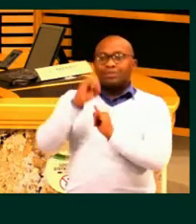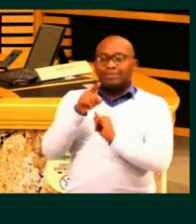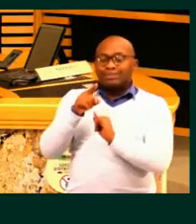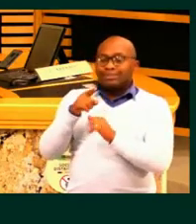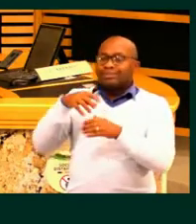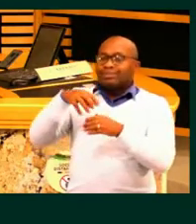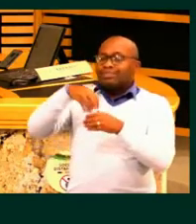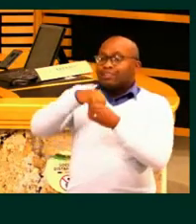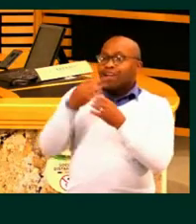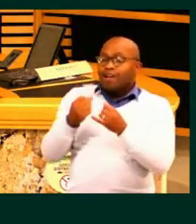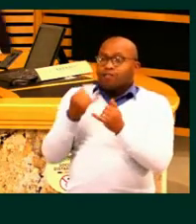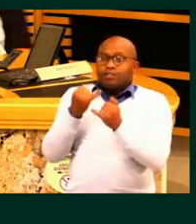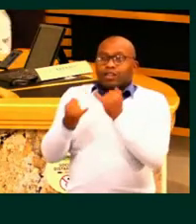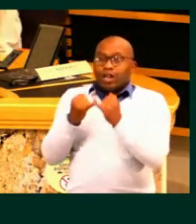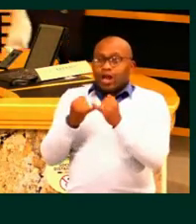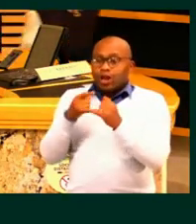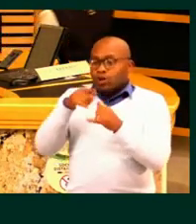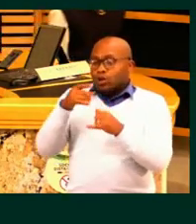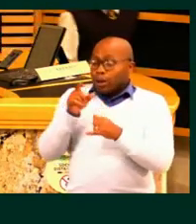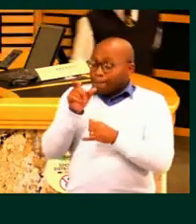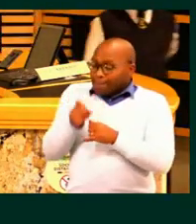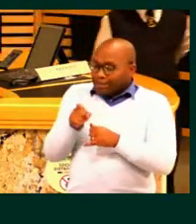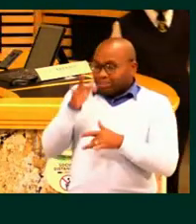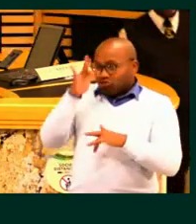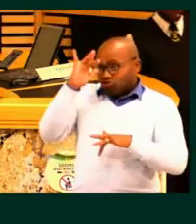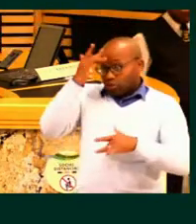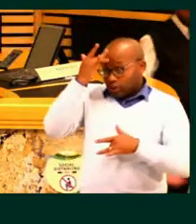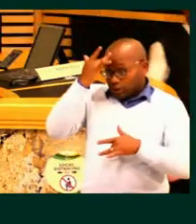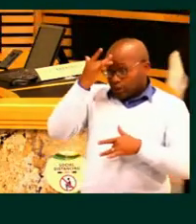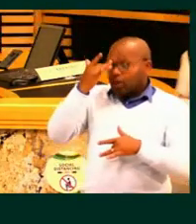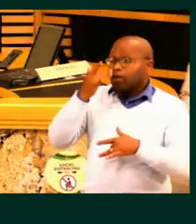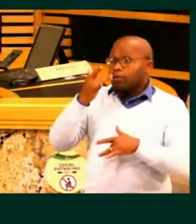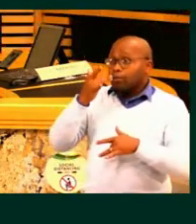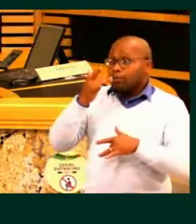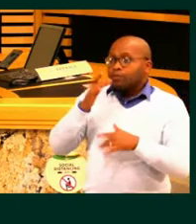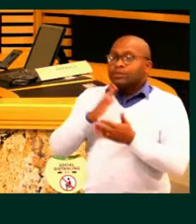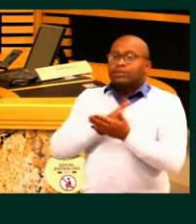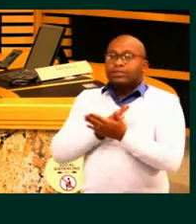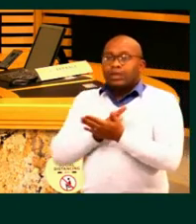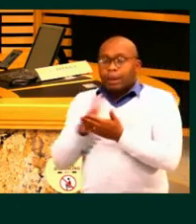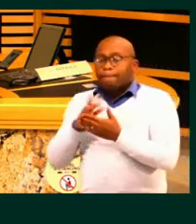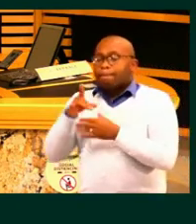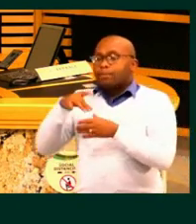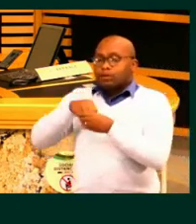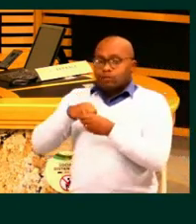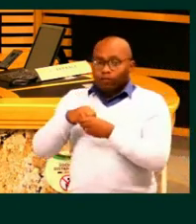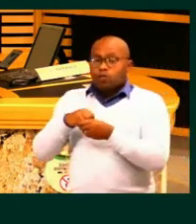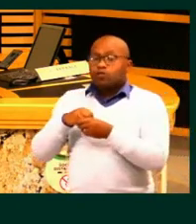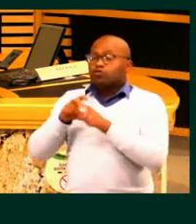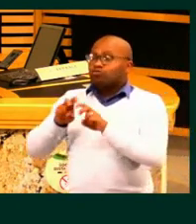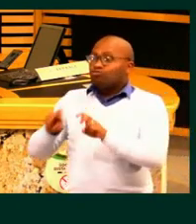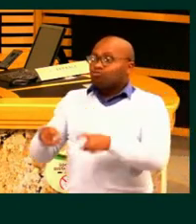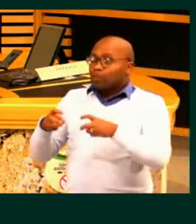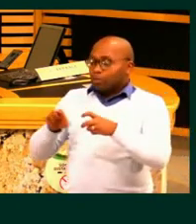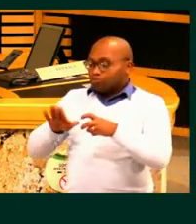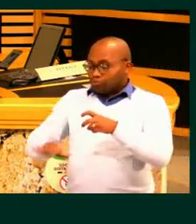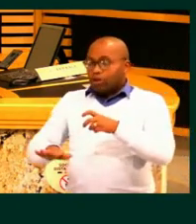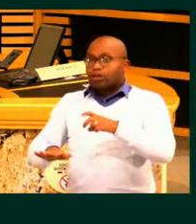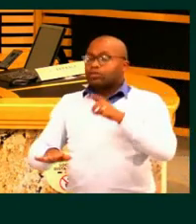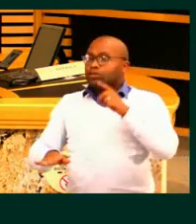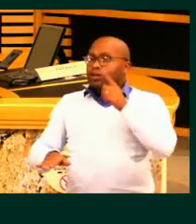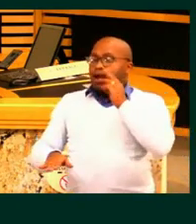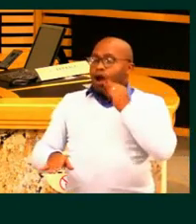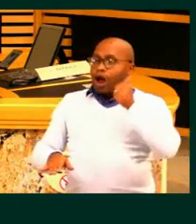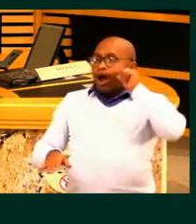assault against a person and 193 or just over 3% involved statutory rape of a minor a